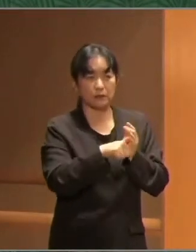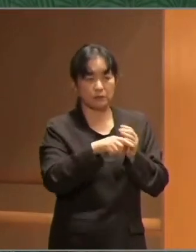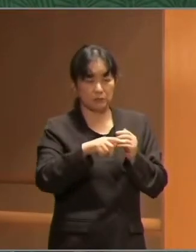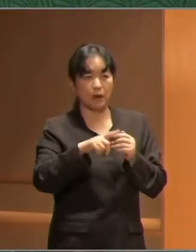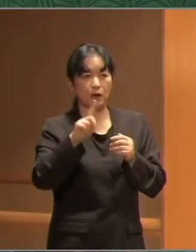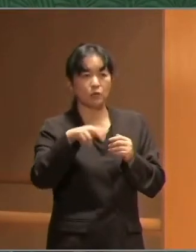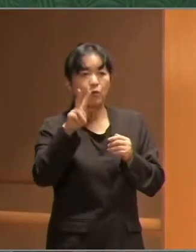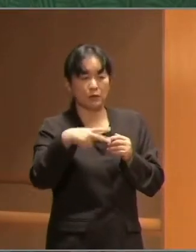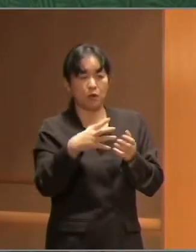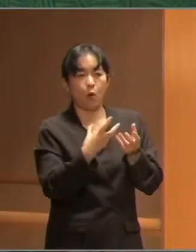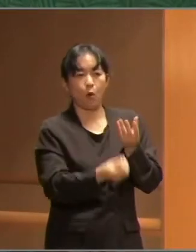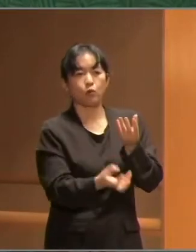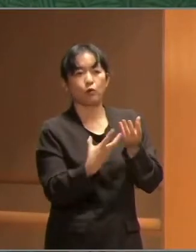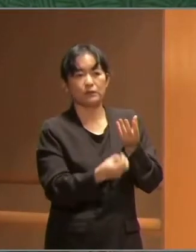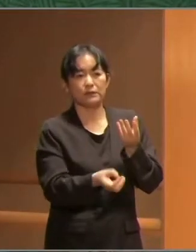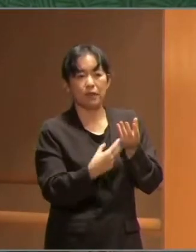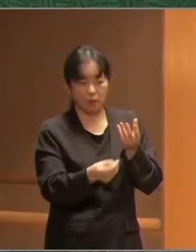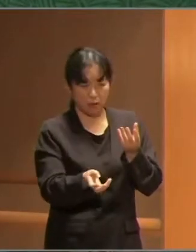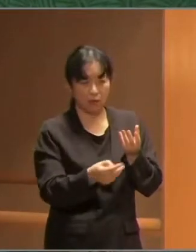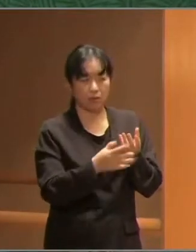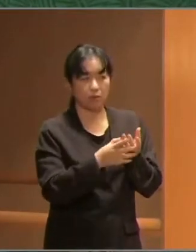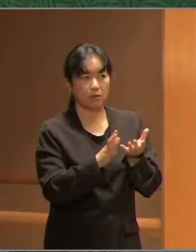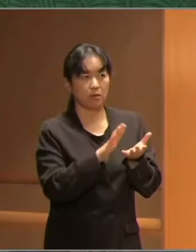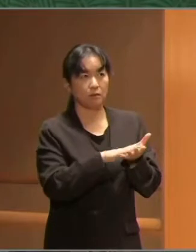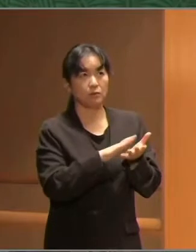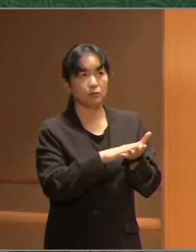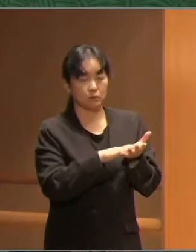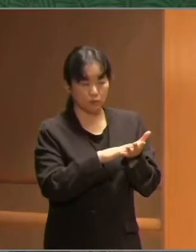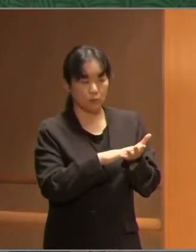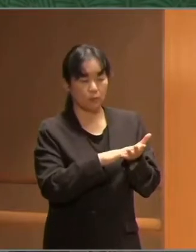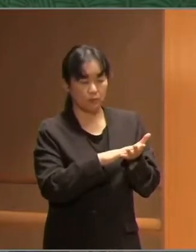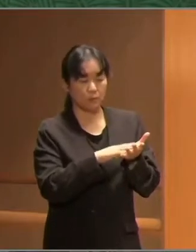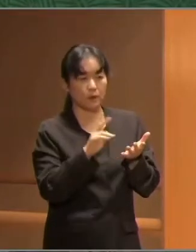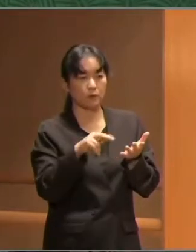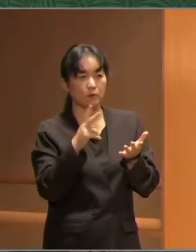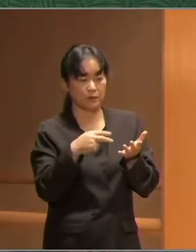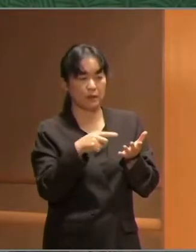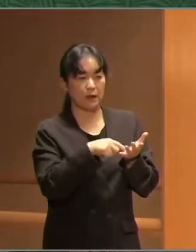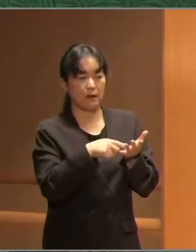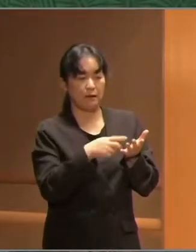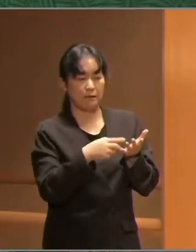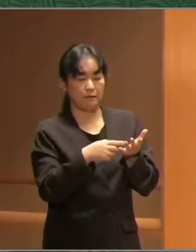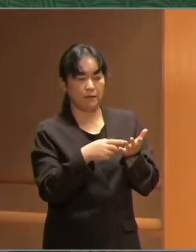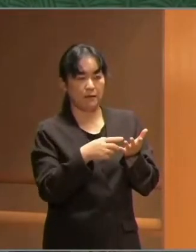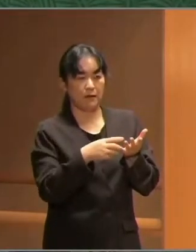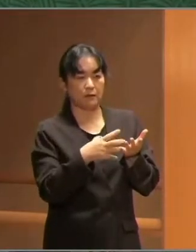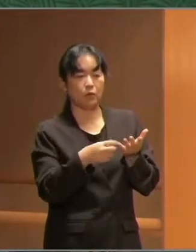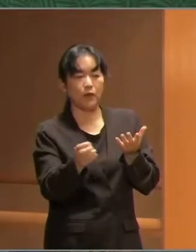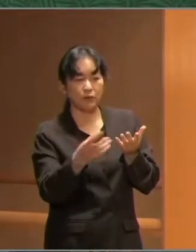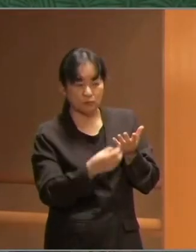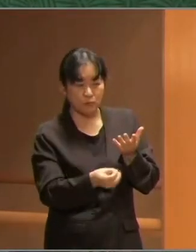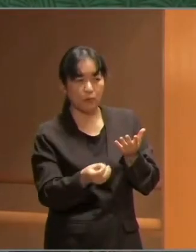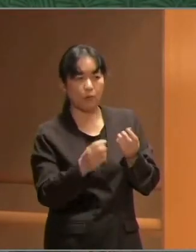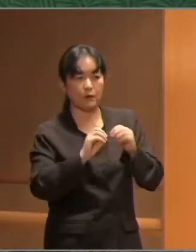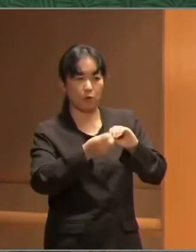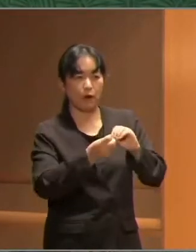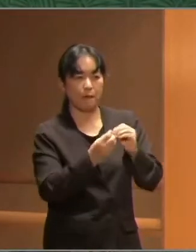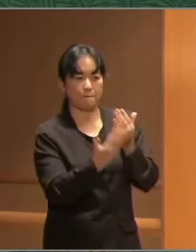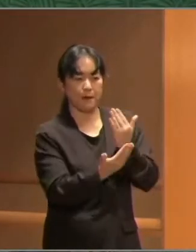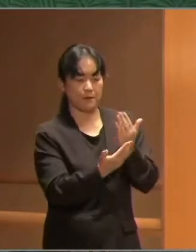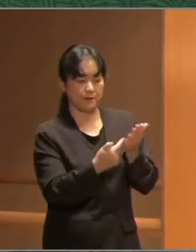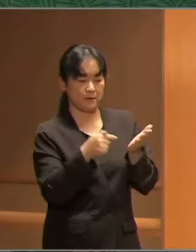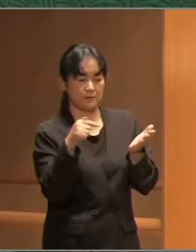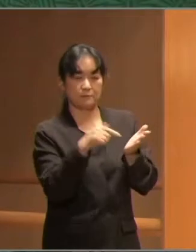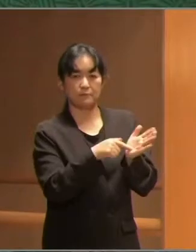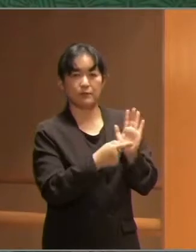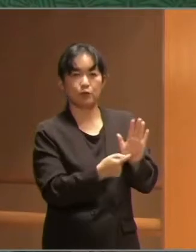And when the paper is washed and the starch is removed, the color appears